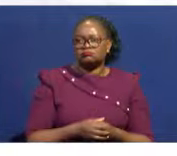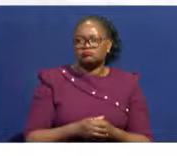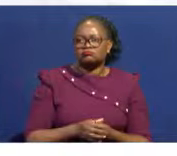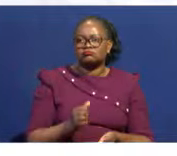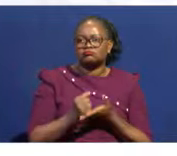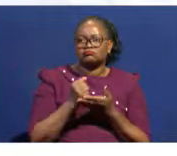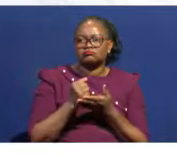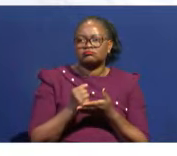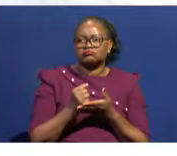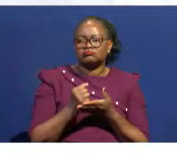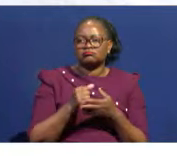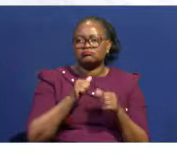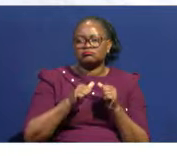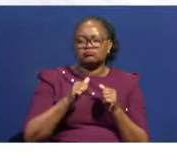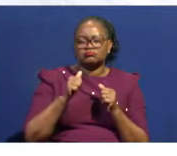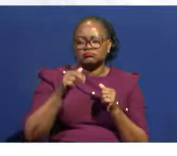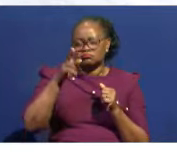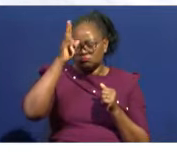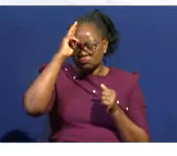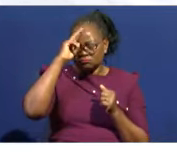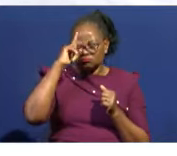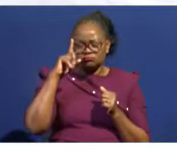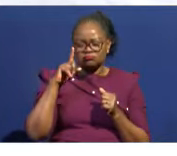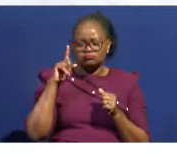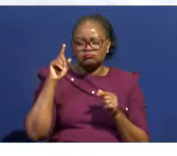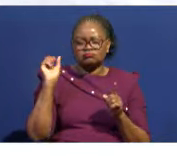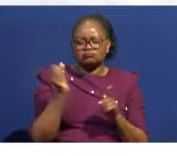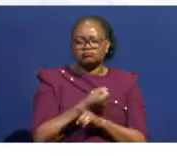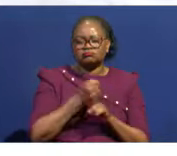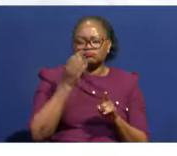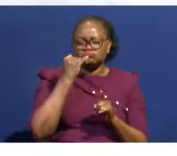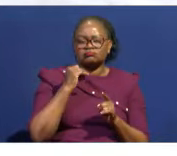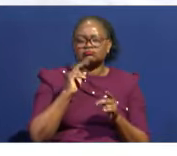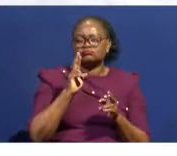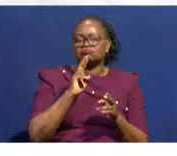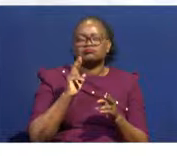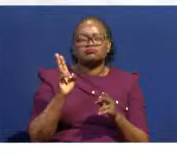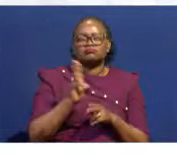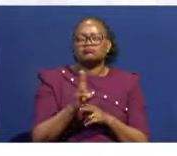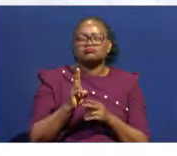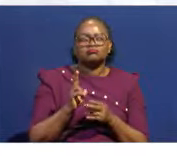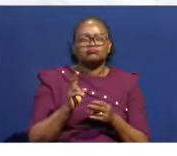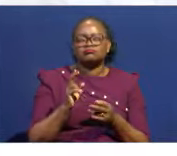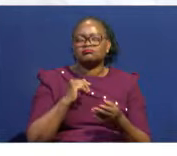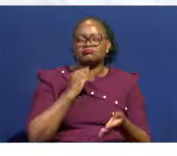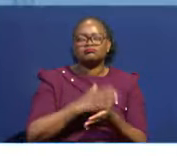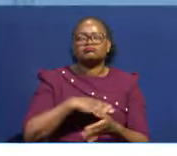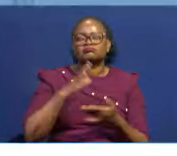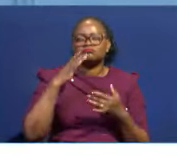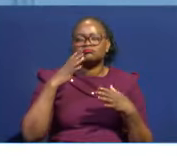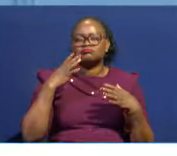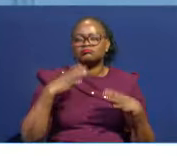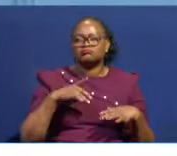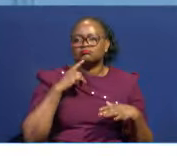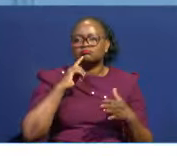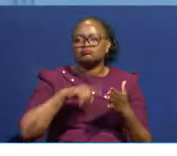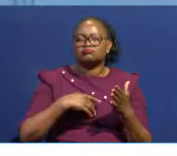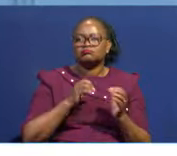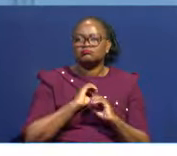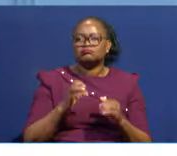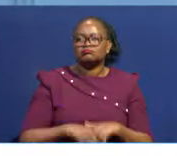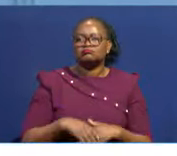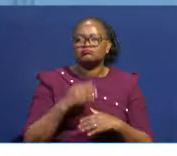police brutality. Juu wanatumia power yenye fai kwa mtu mwenye hata anakosa. Ombi langu kwa